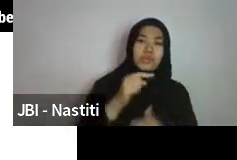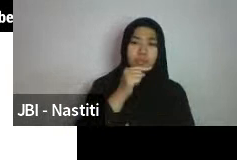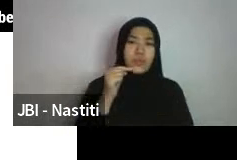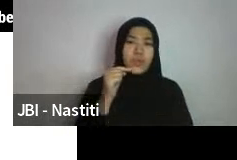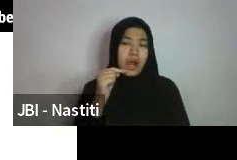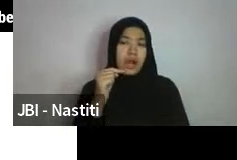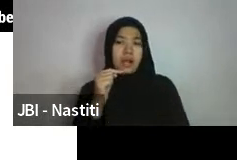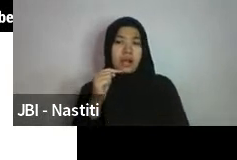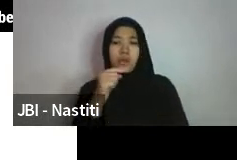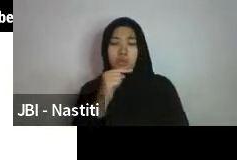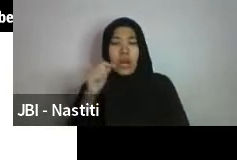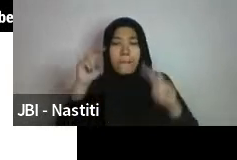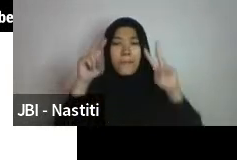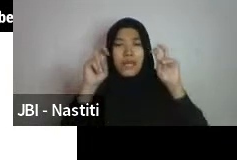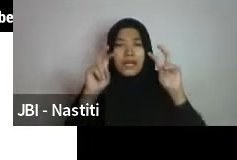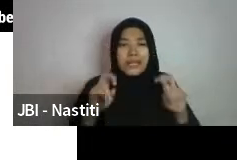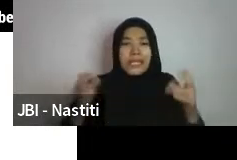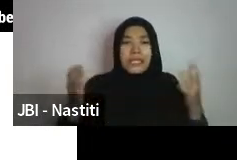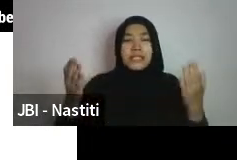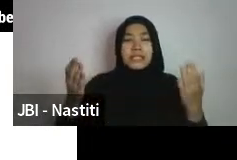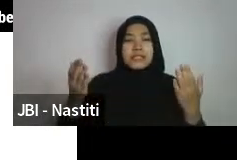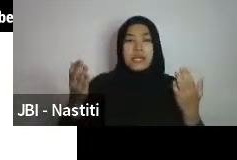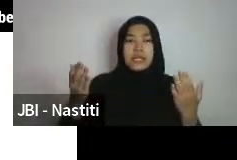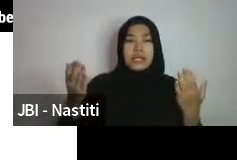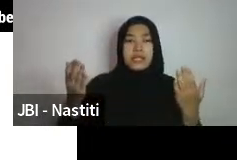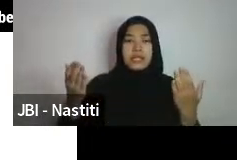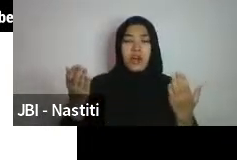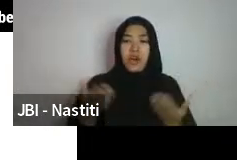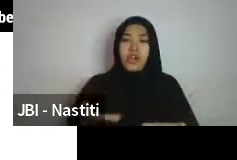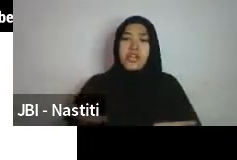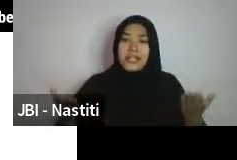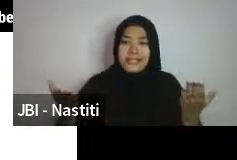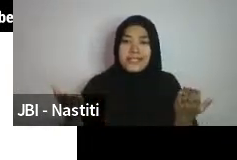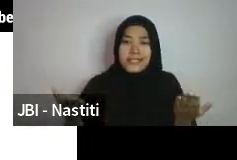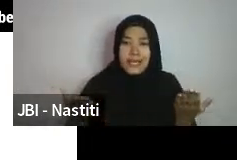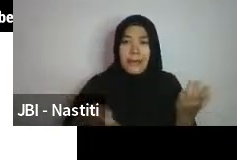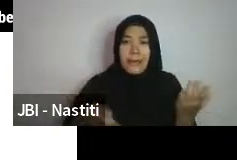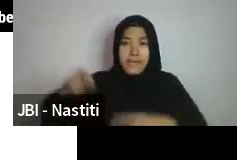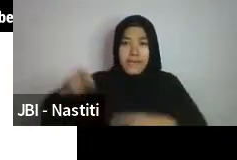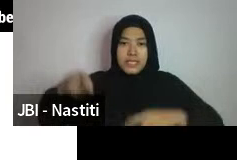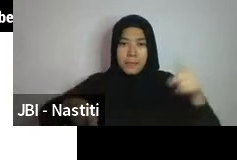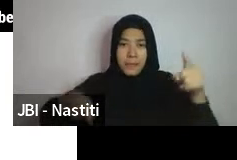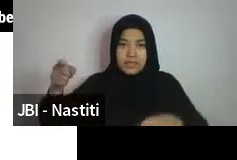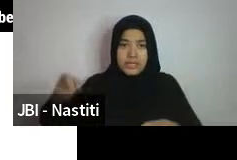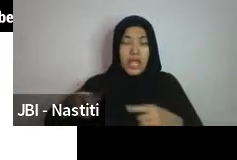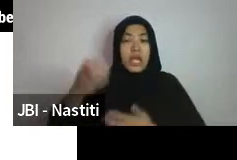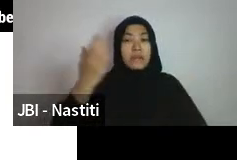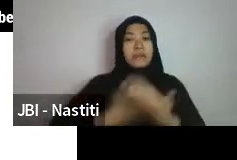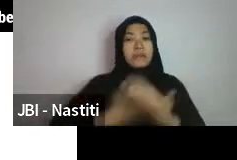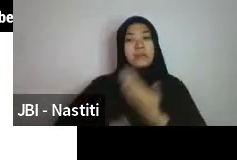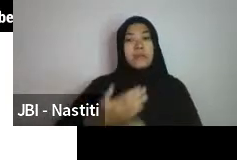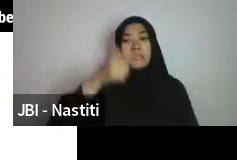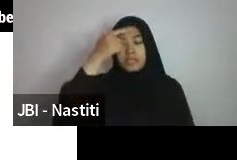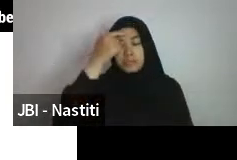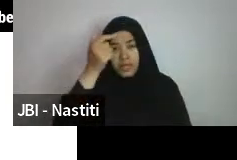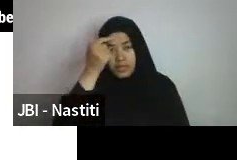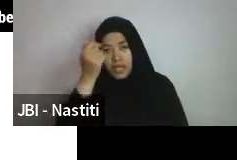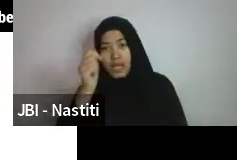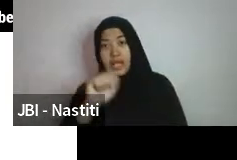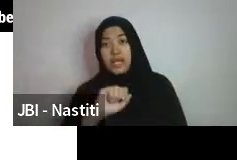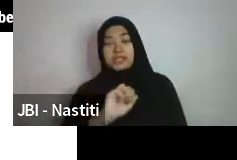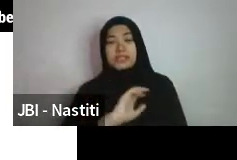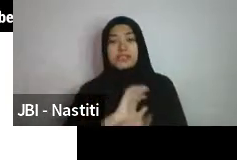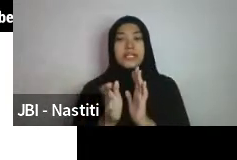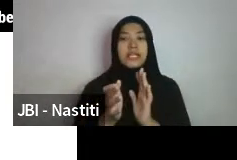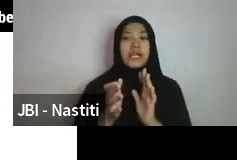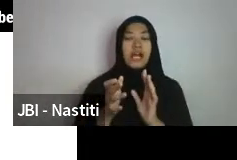behaviours, insufficient care, or poor or incorrect treatment being applied.